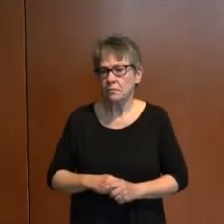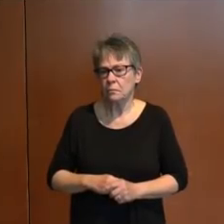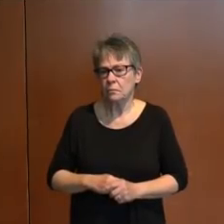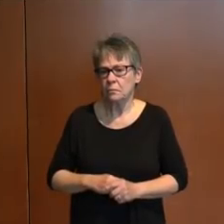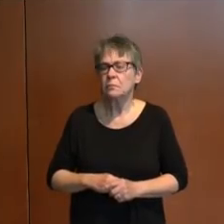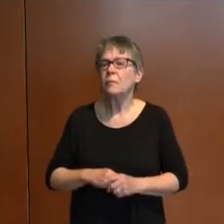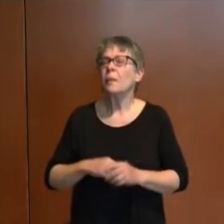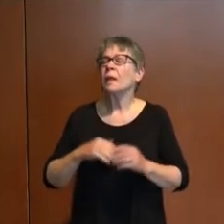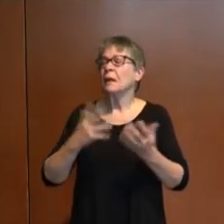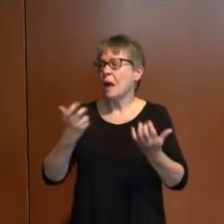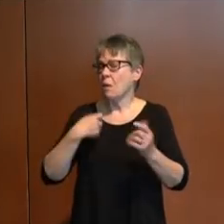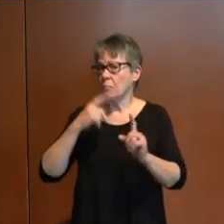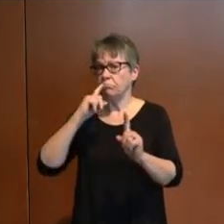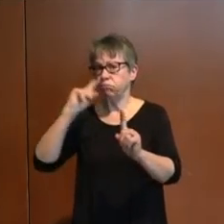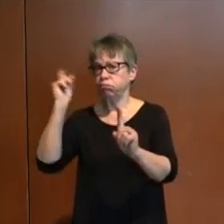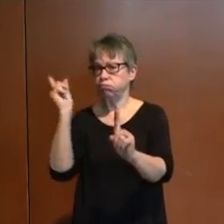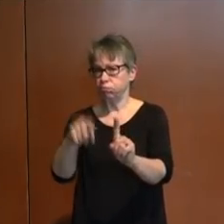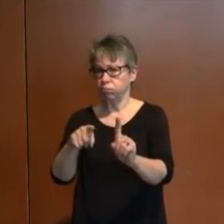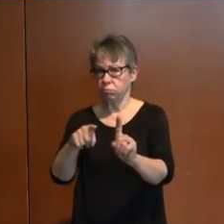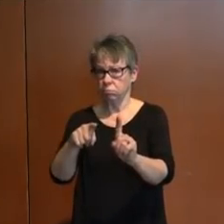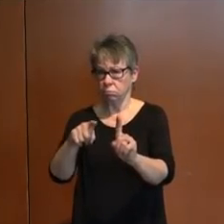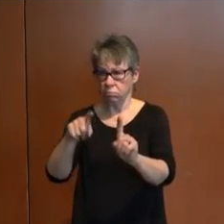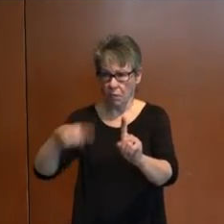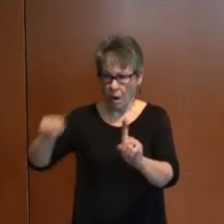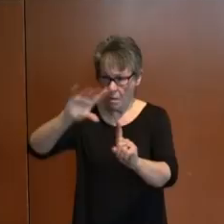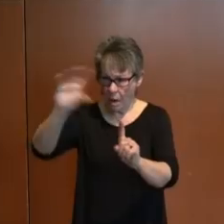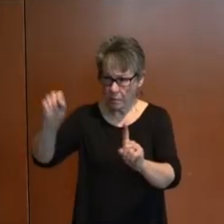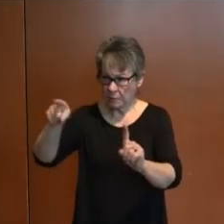That form is available at